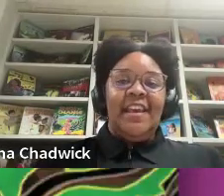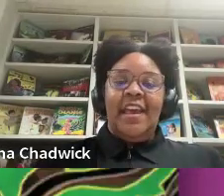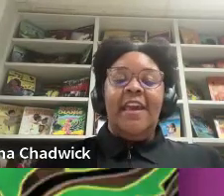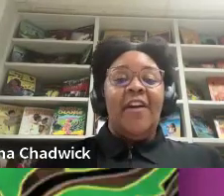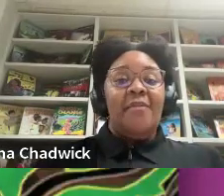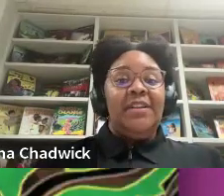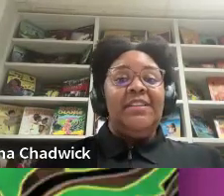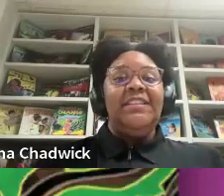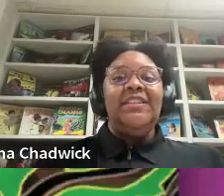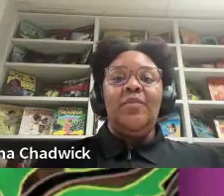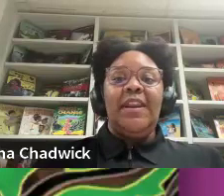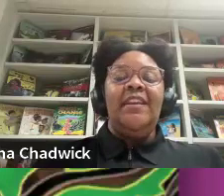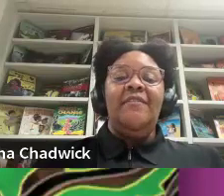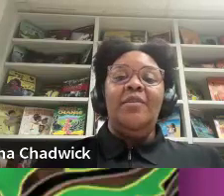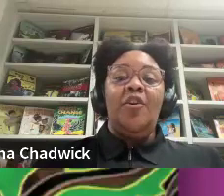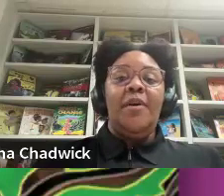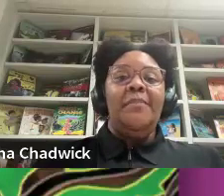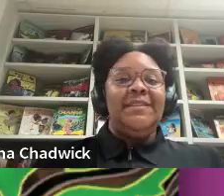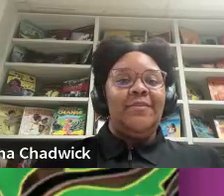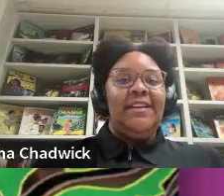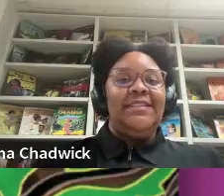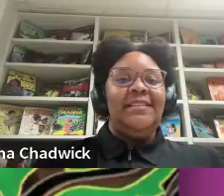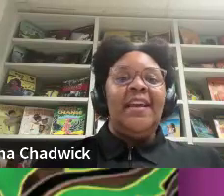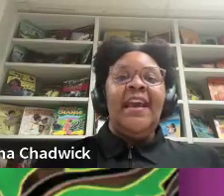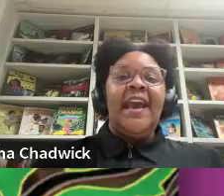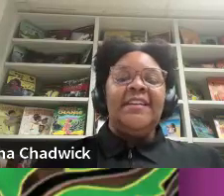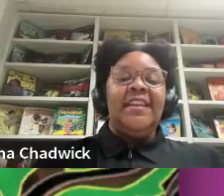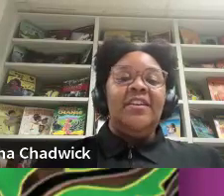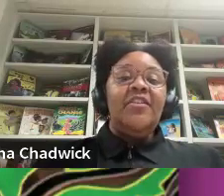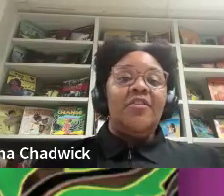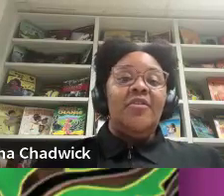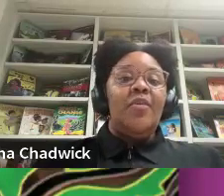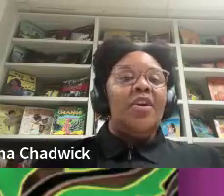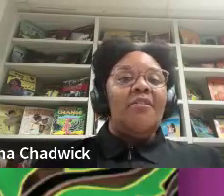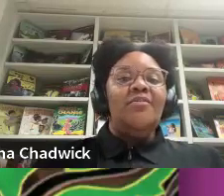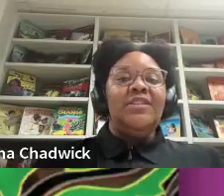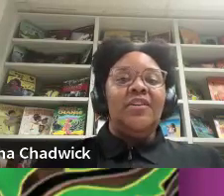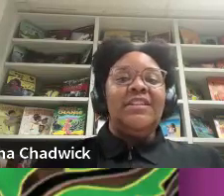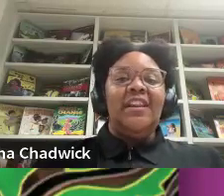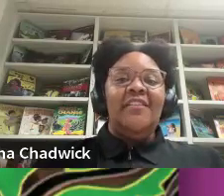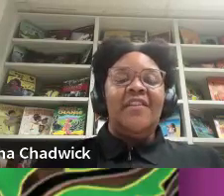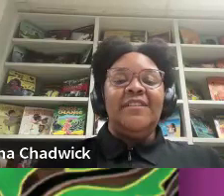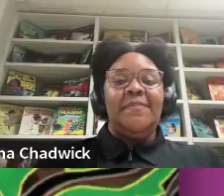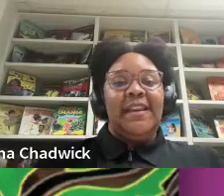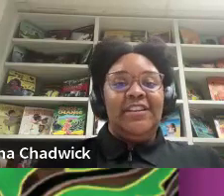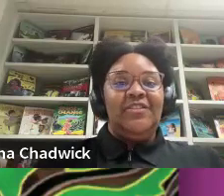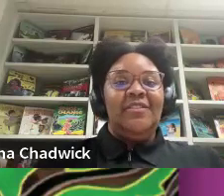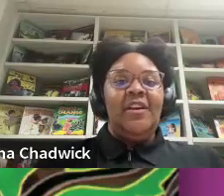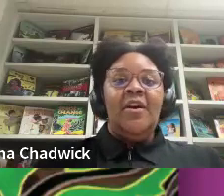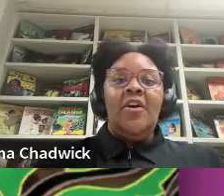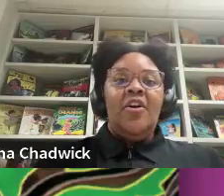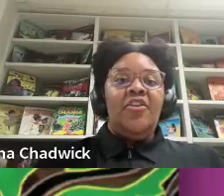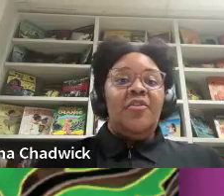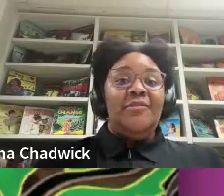first environmentalist to win a Nobel Peace Prize. As a young girl, Wangari was taught to love and respect